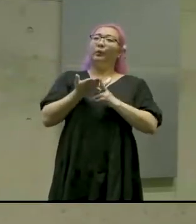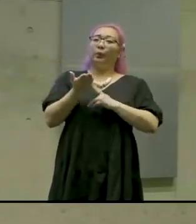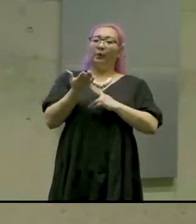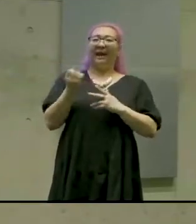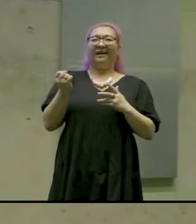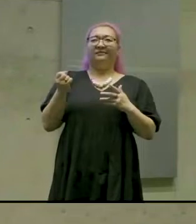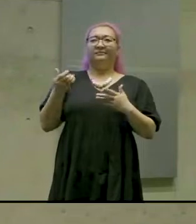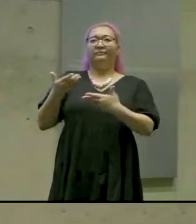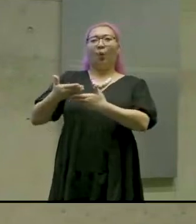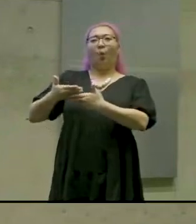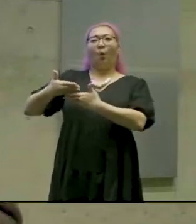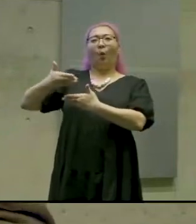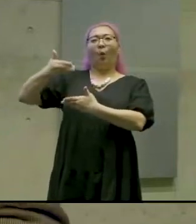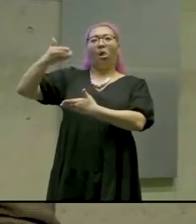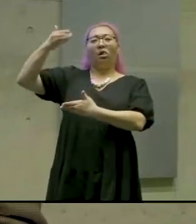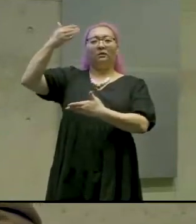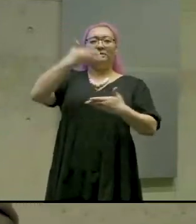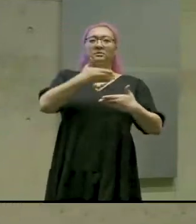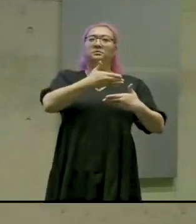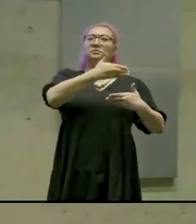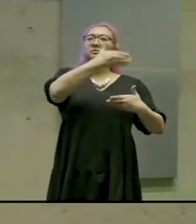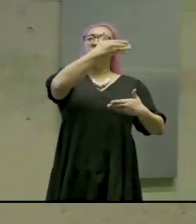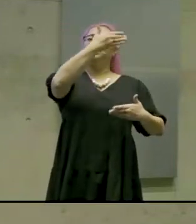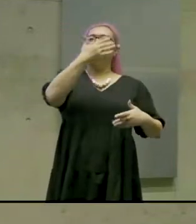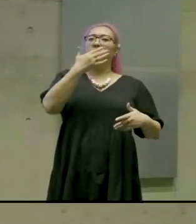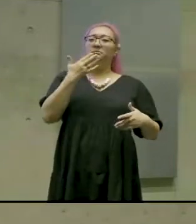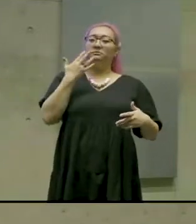the thicker the walls became. And